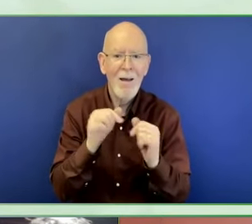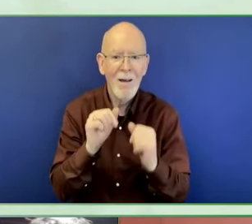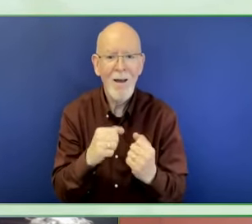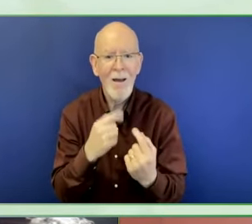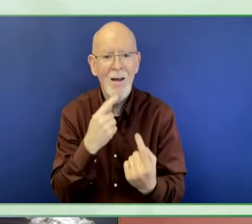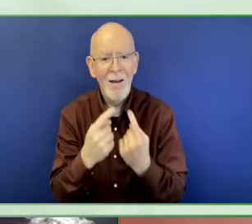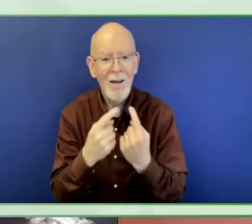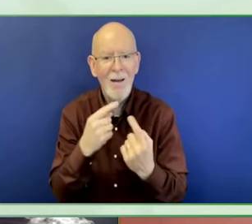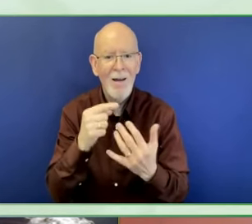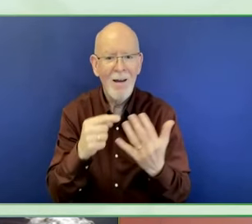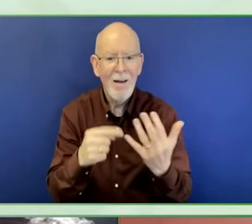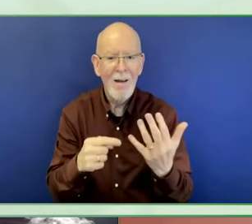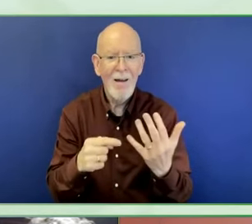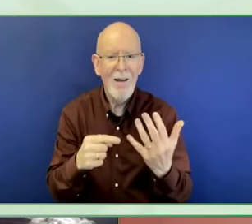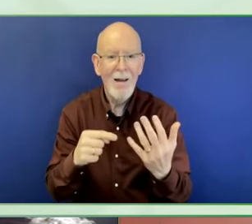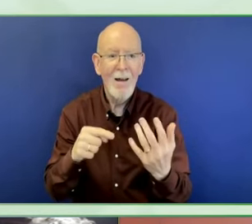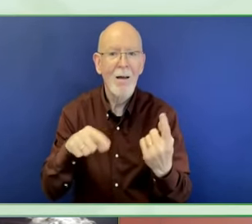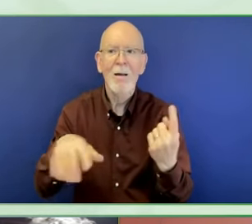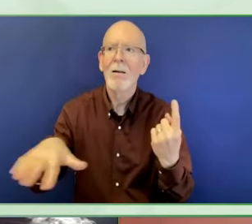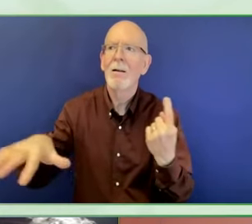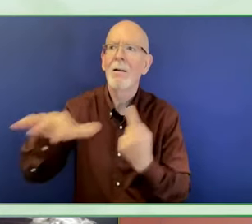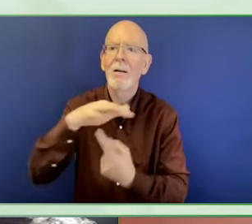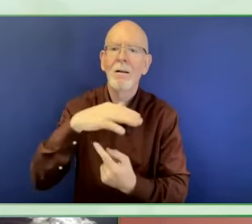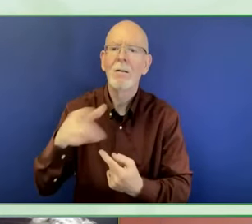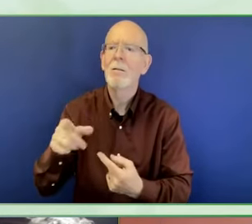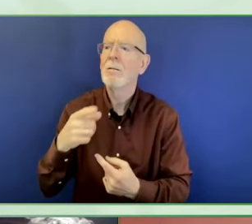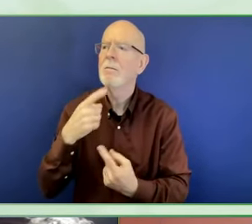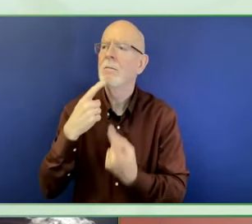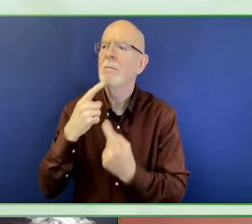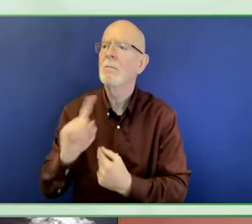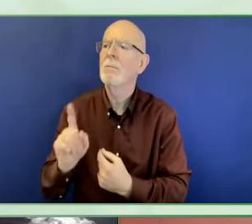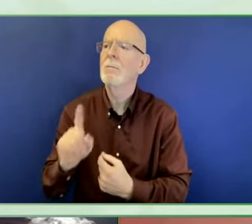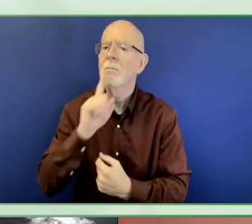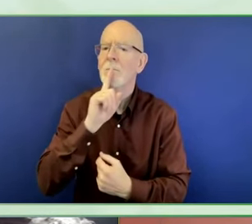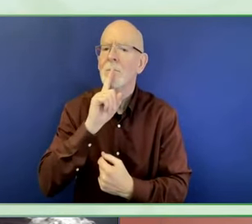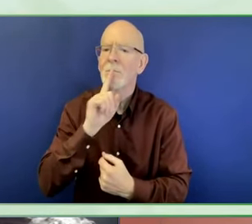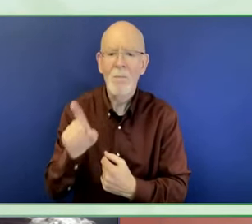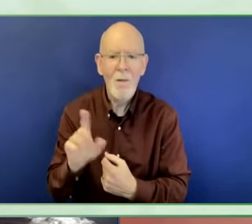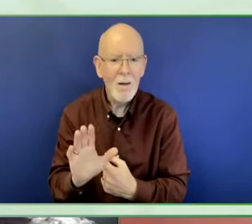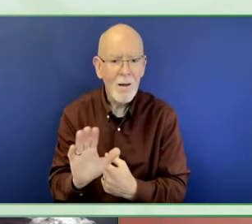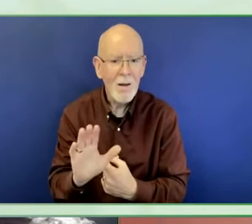question for our panel? We have a little bit of time.